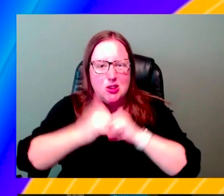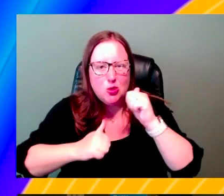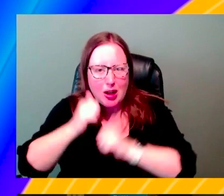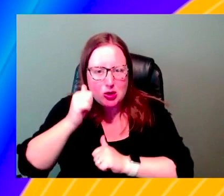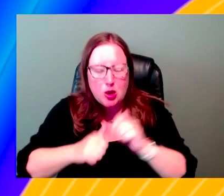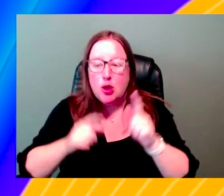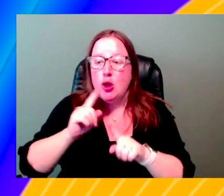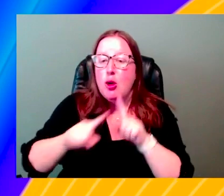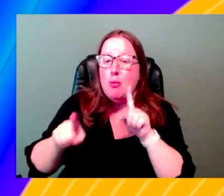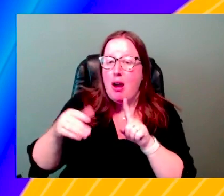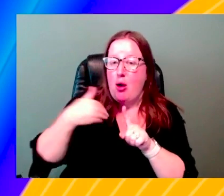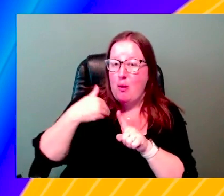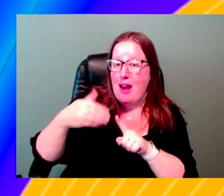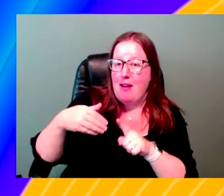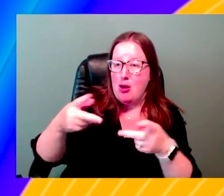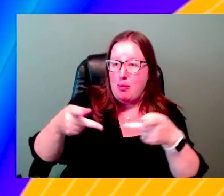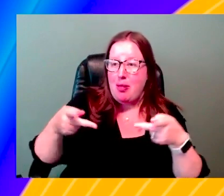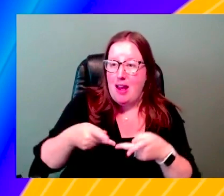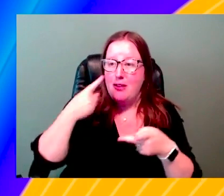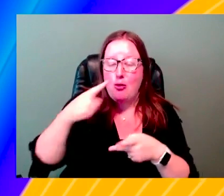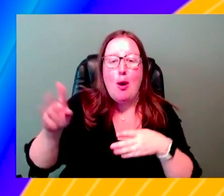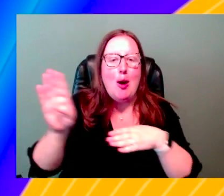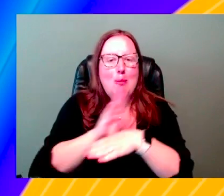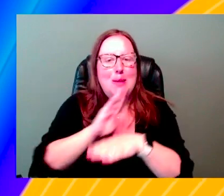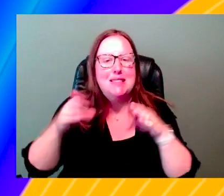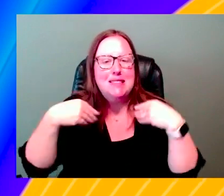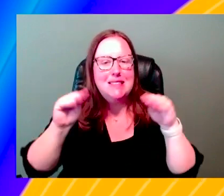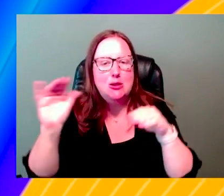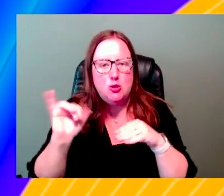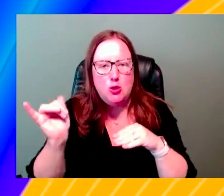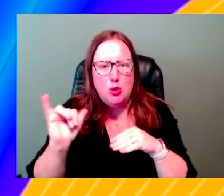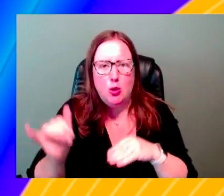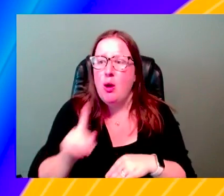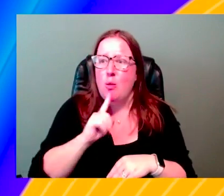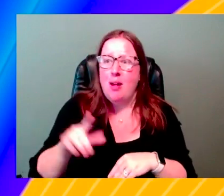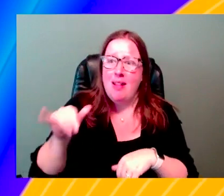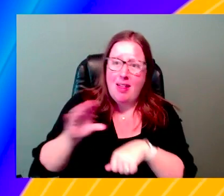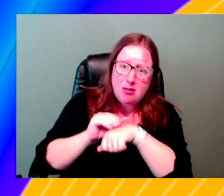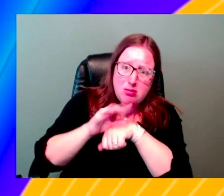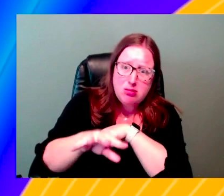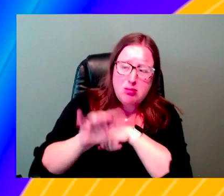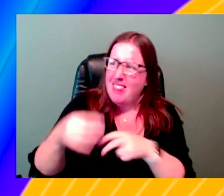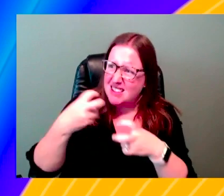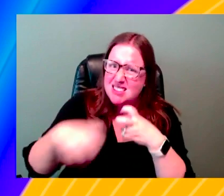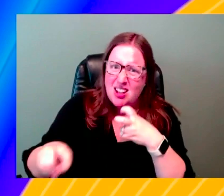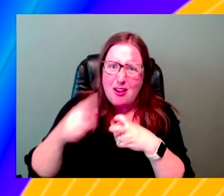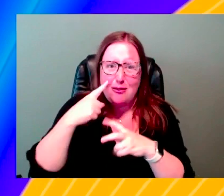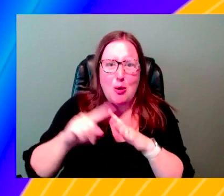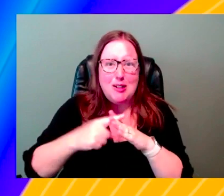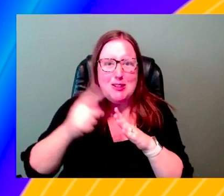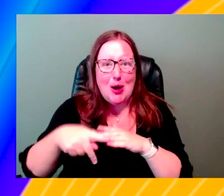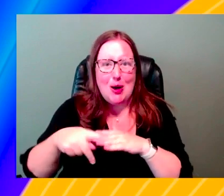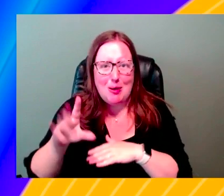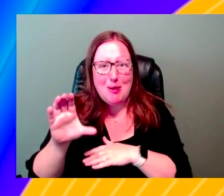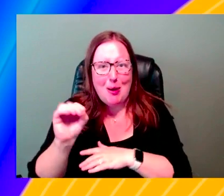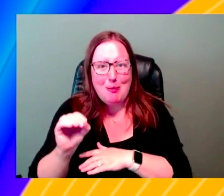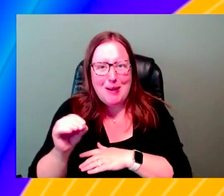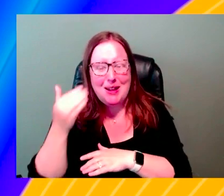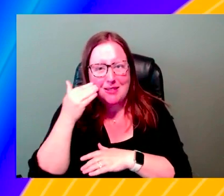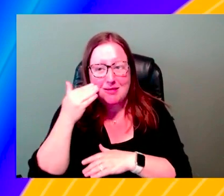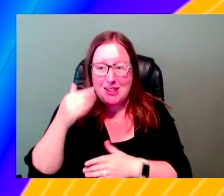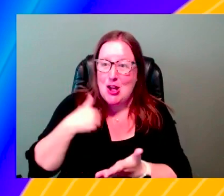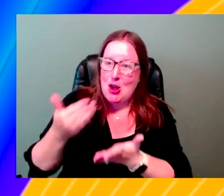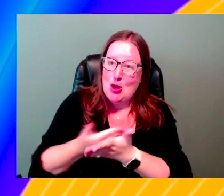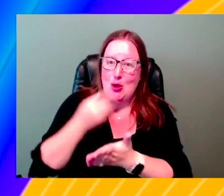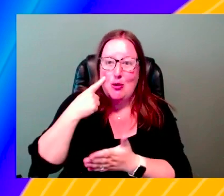plan for our enterprise sales. And that sort of guidance is something that's very difficult to come by as a startup, and especially being new in the Gen AI space, being